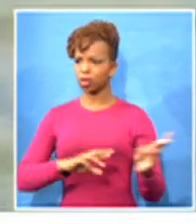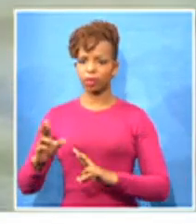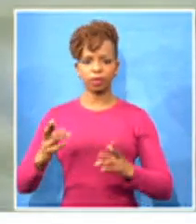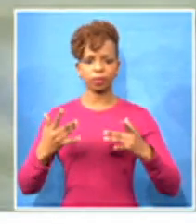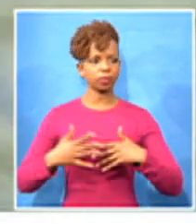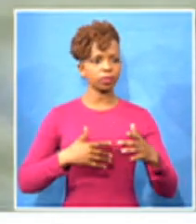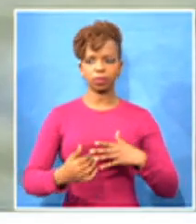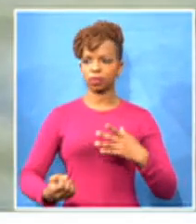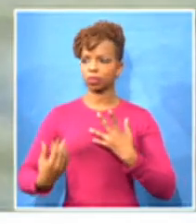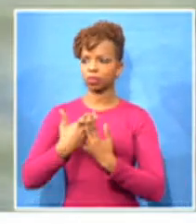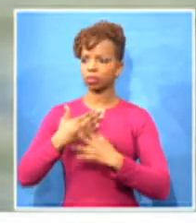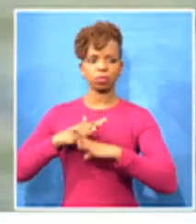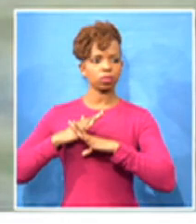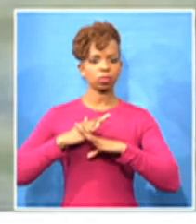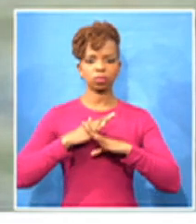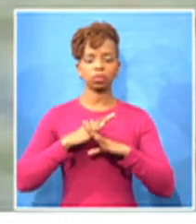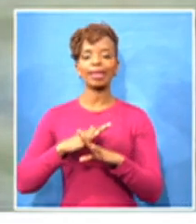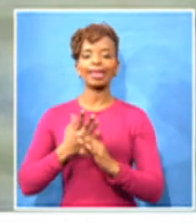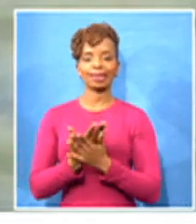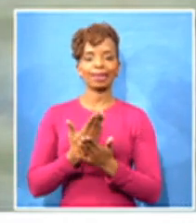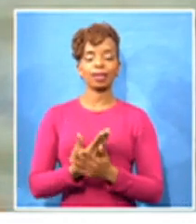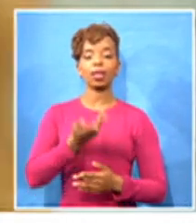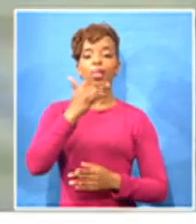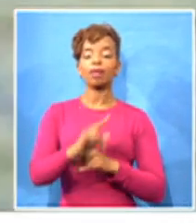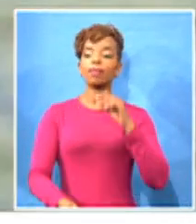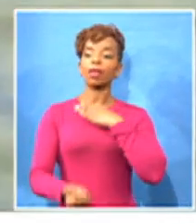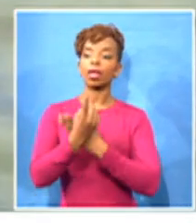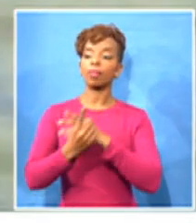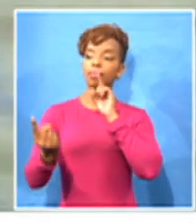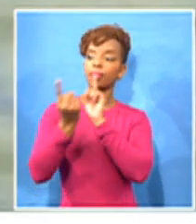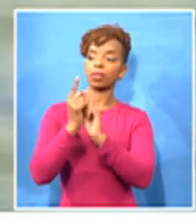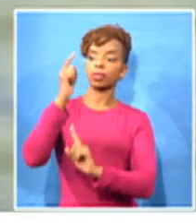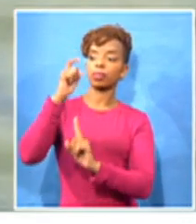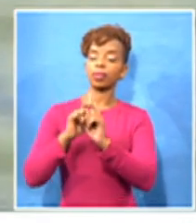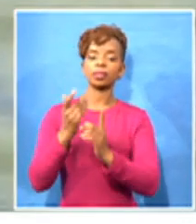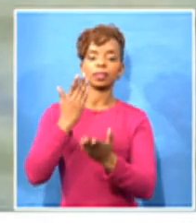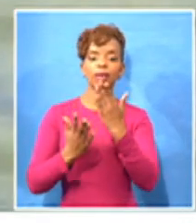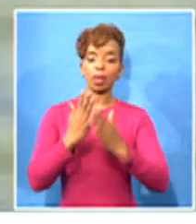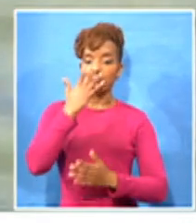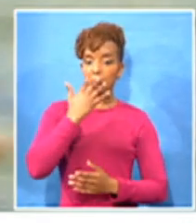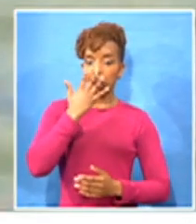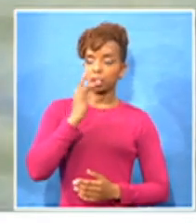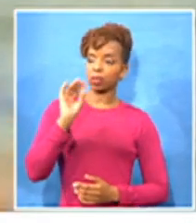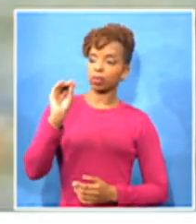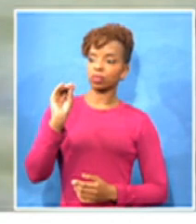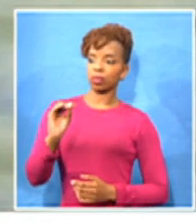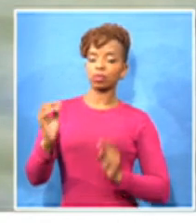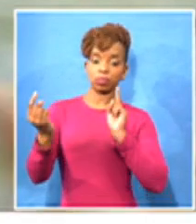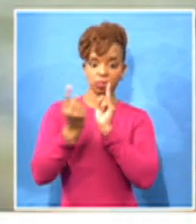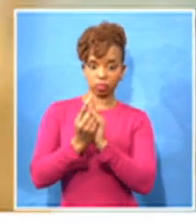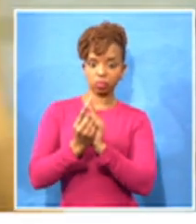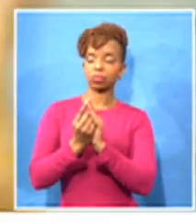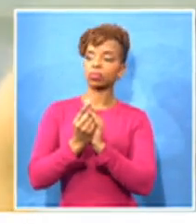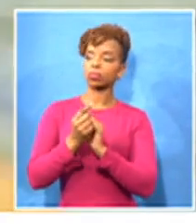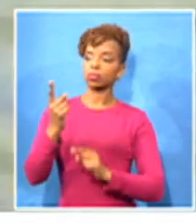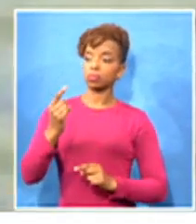infection, should you come across someone who's infected with flu, for instance, and you become exposed to the actual flu virus